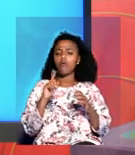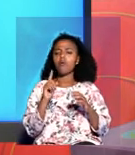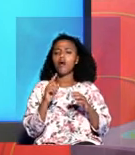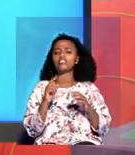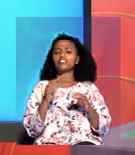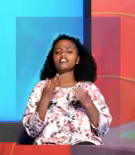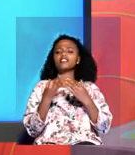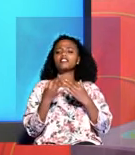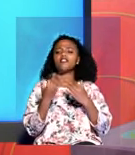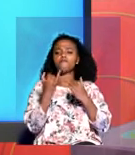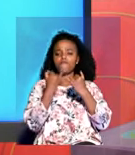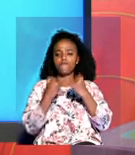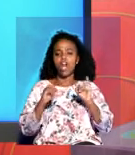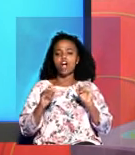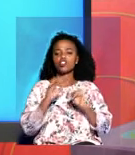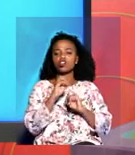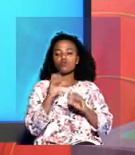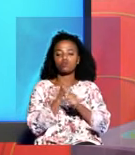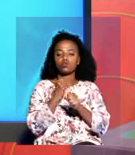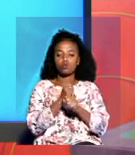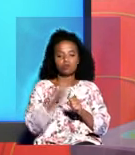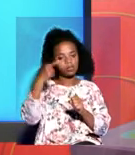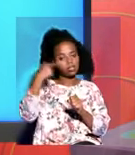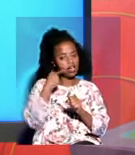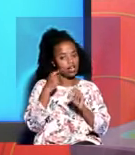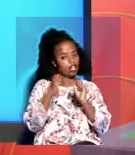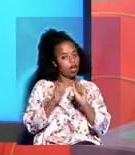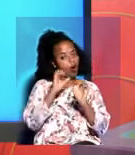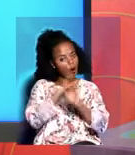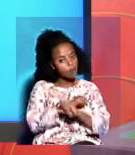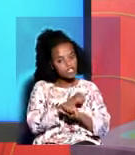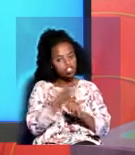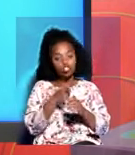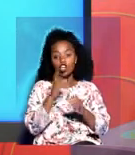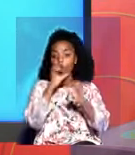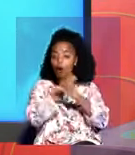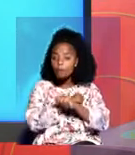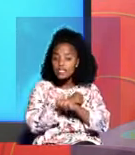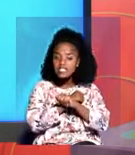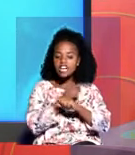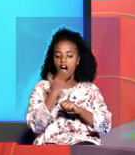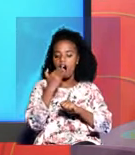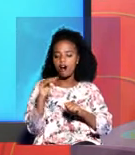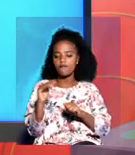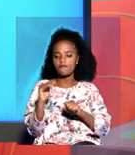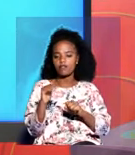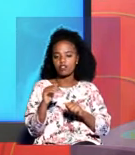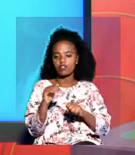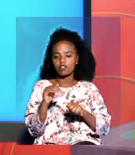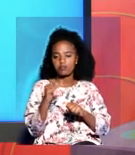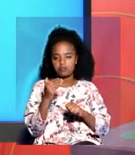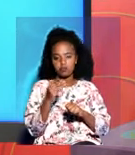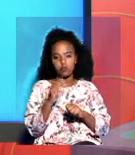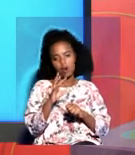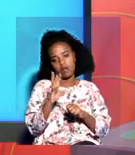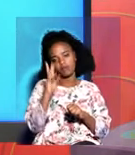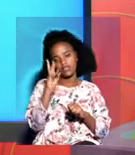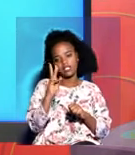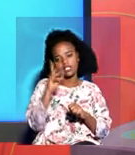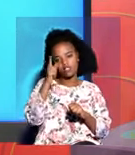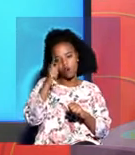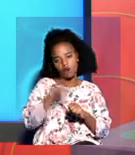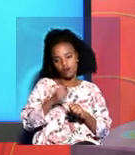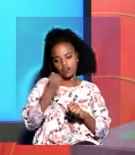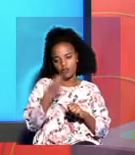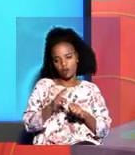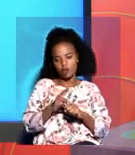fraction of job Gannet can complete? She completes half of the job, or 6 over 12 of the job. She